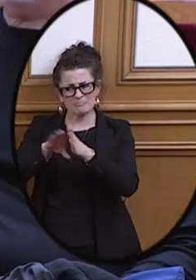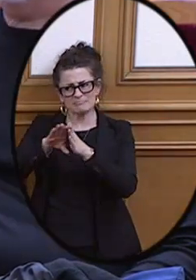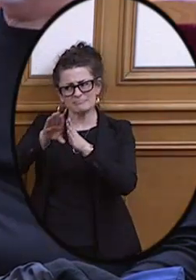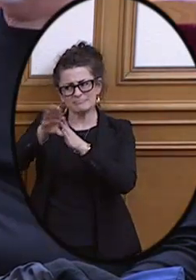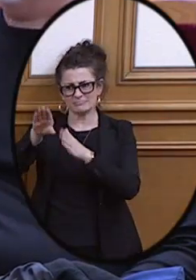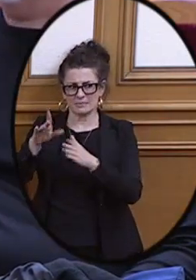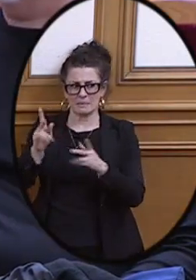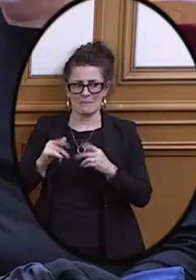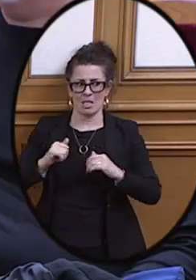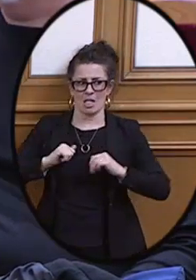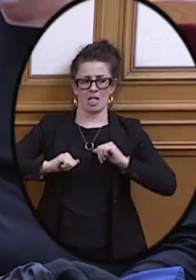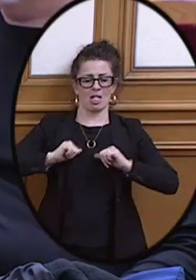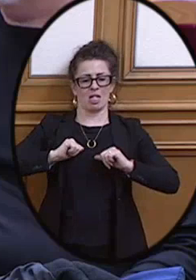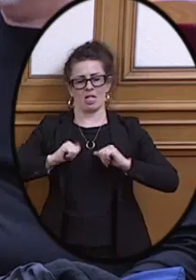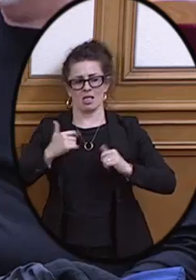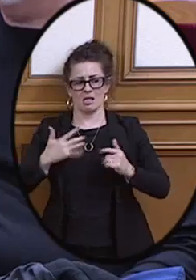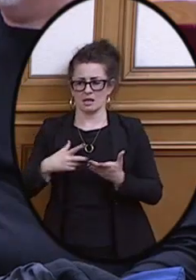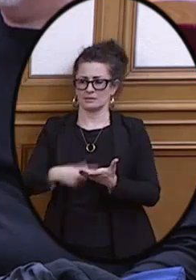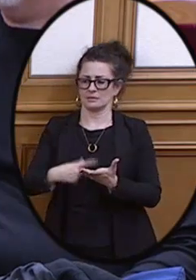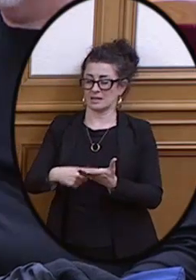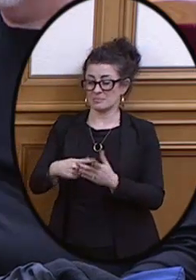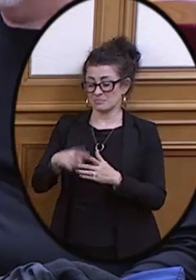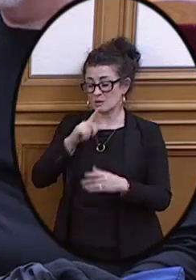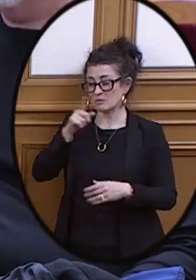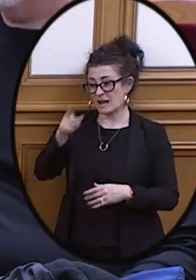but it's a reality, and it's a problem.